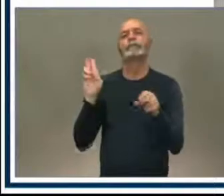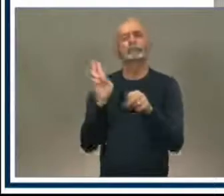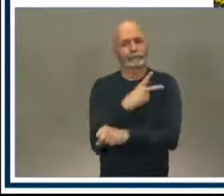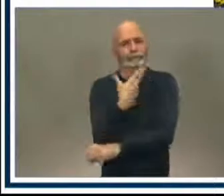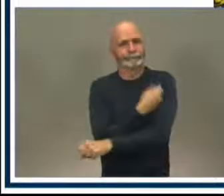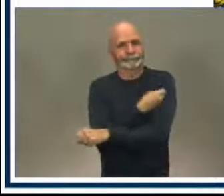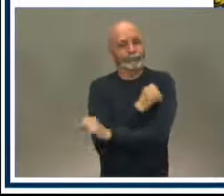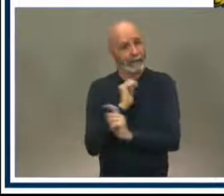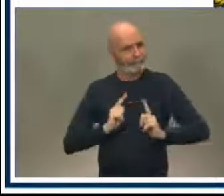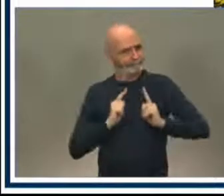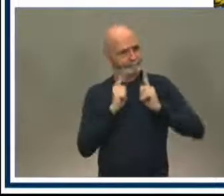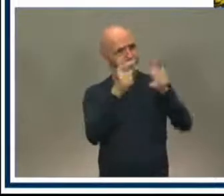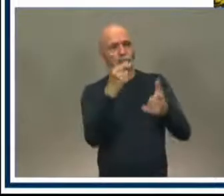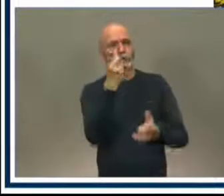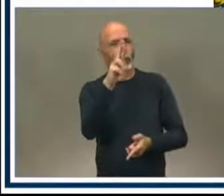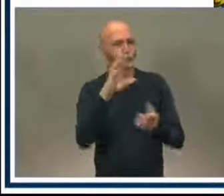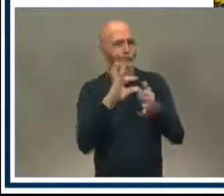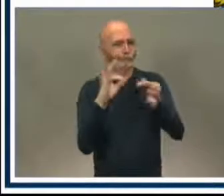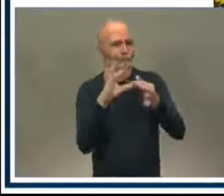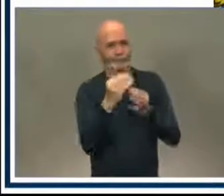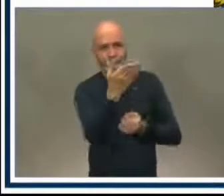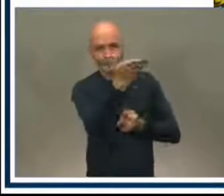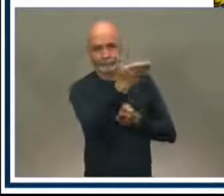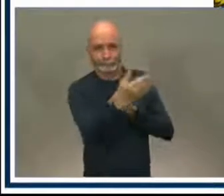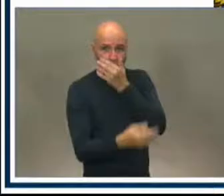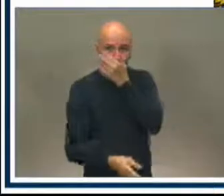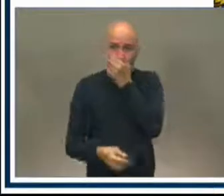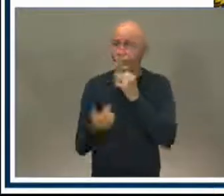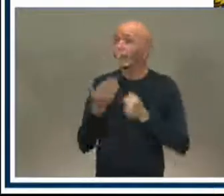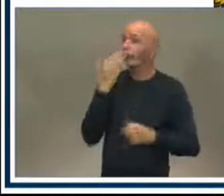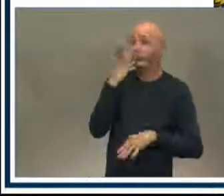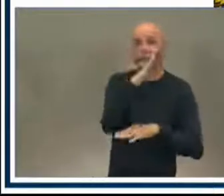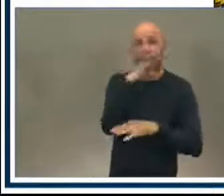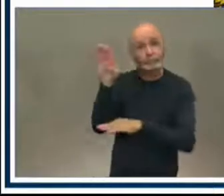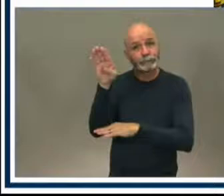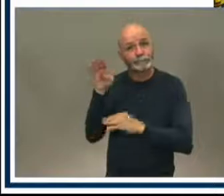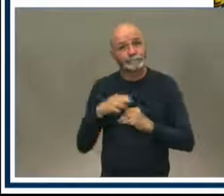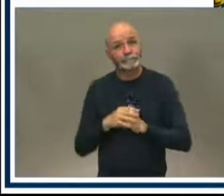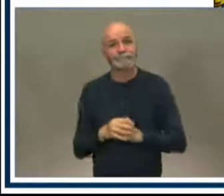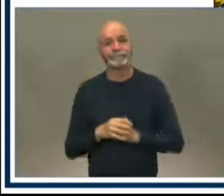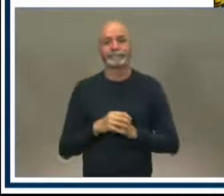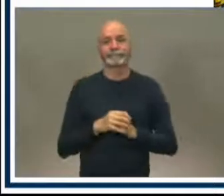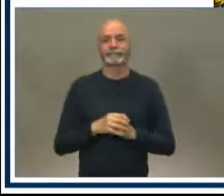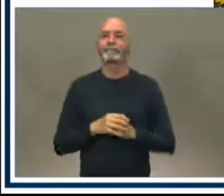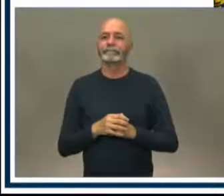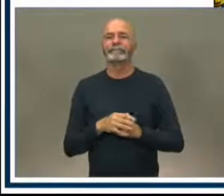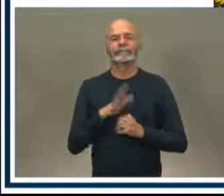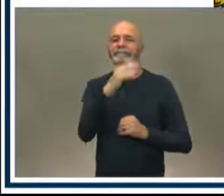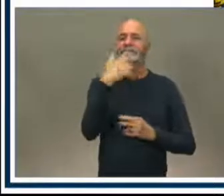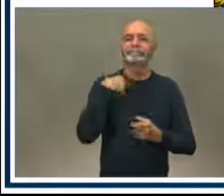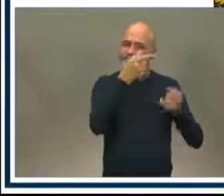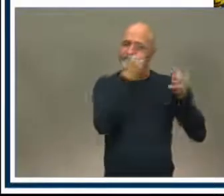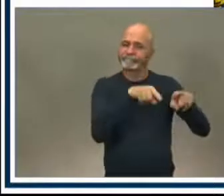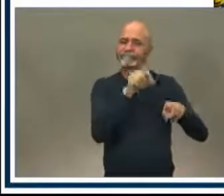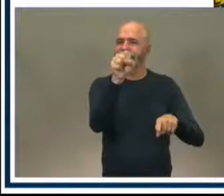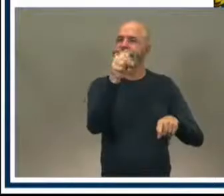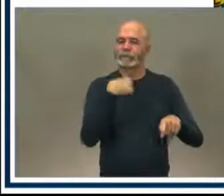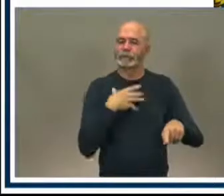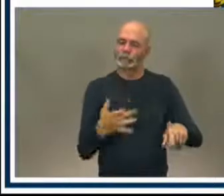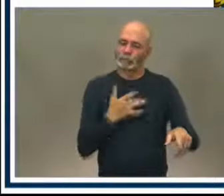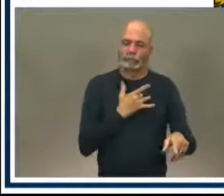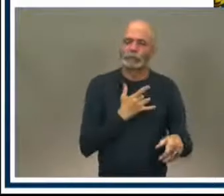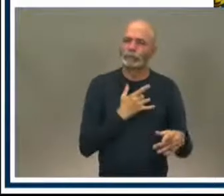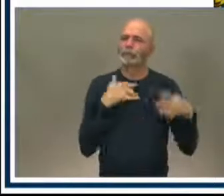Strang. Thank you, Premier. Good afternoon, everybody. And I do want to offer my sincere condolences to